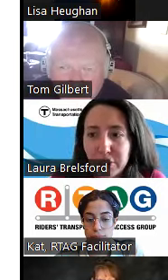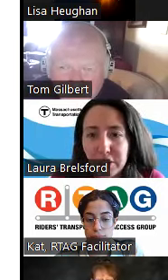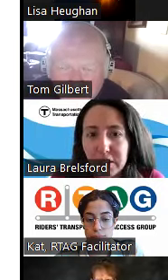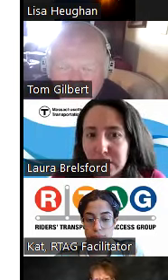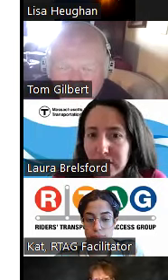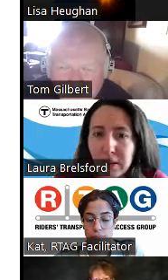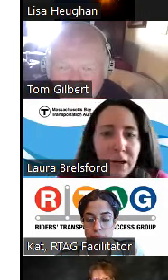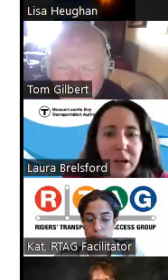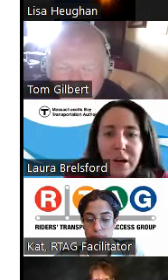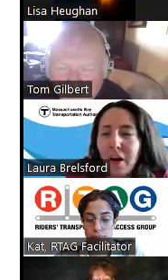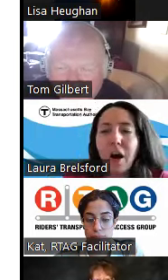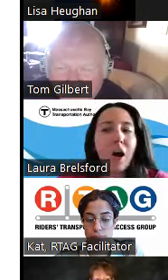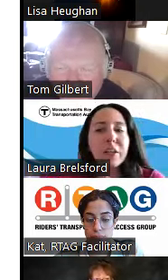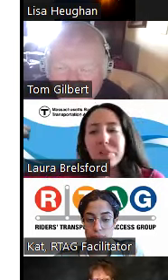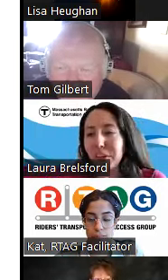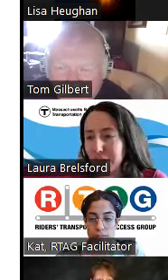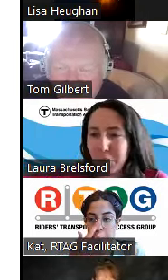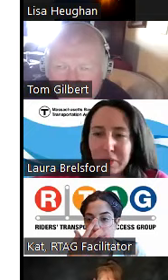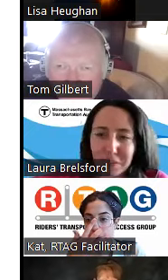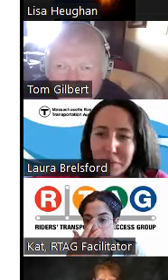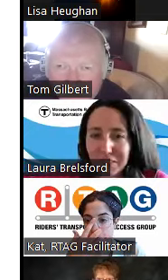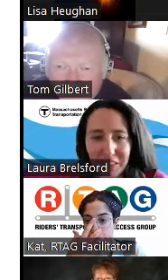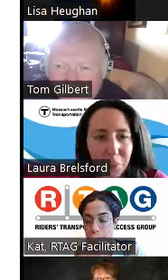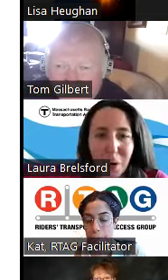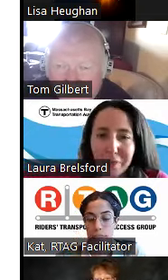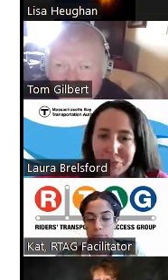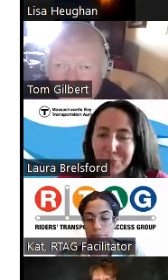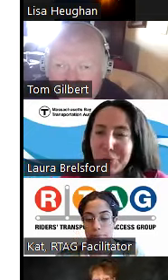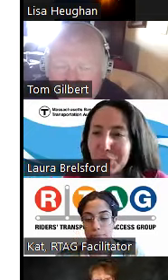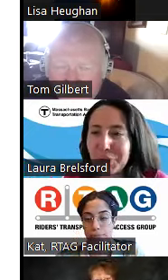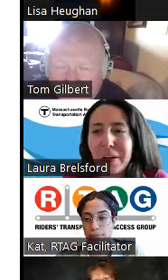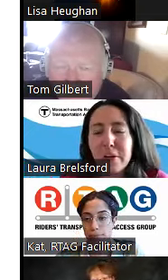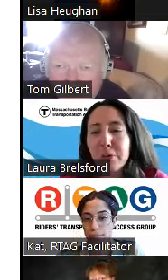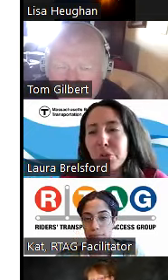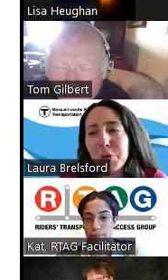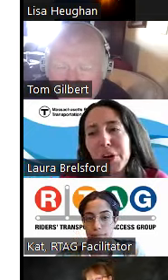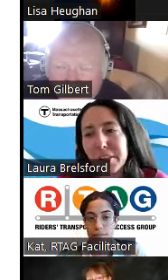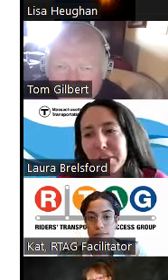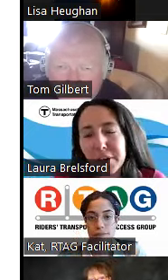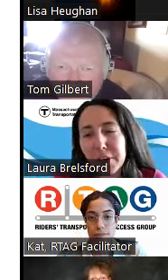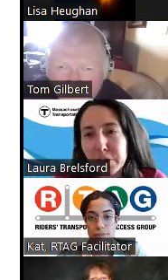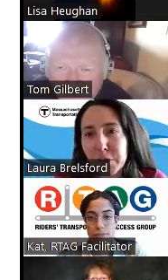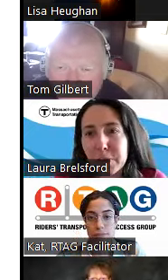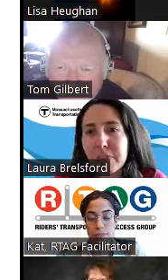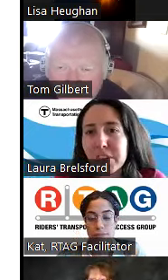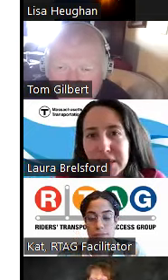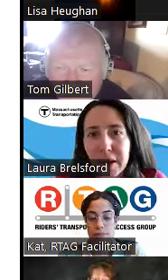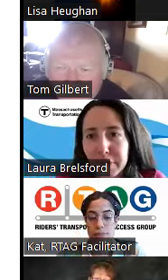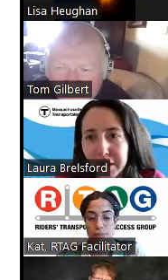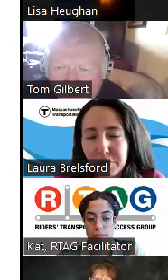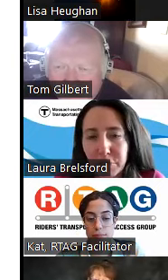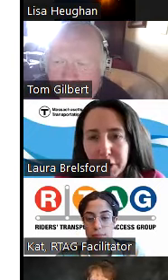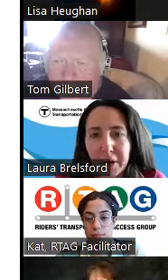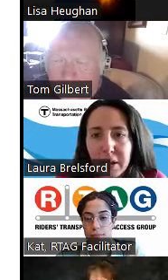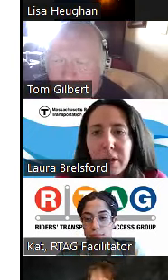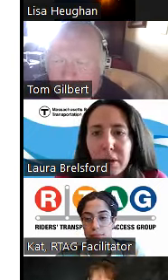urine versus all of the other smells that waft through our elevators. So definitely not